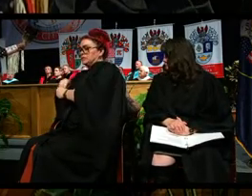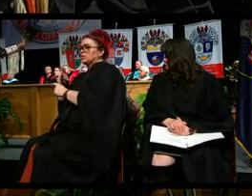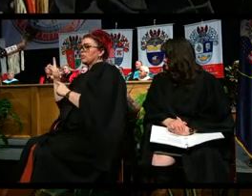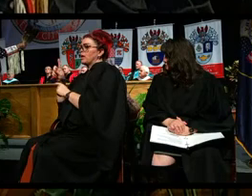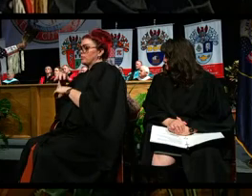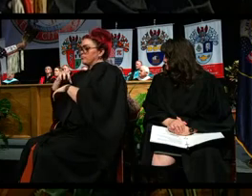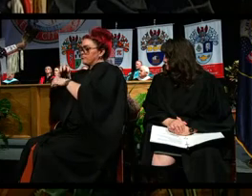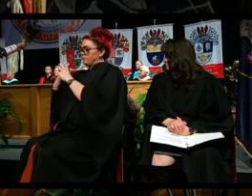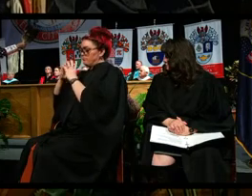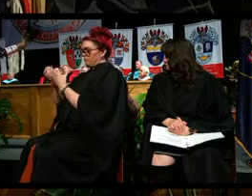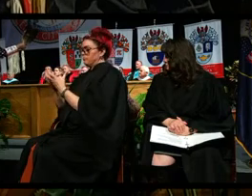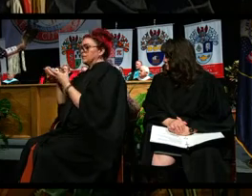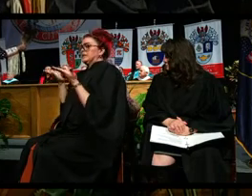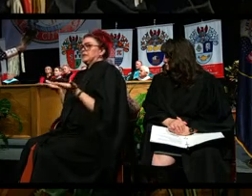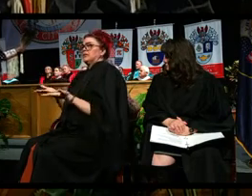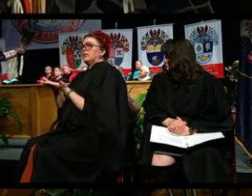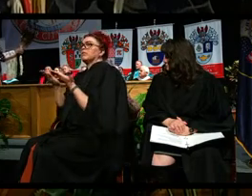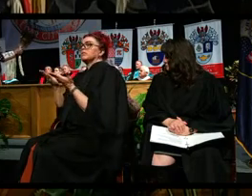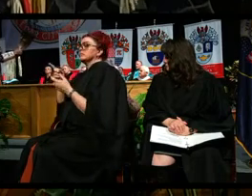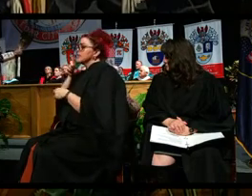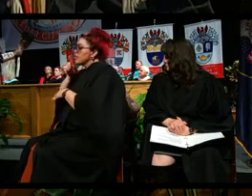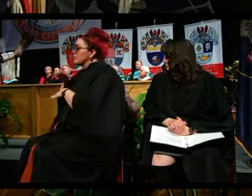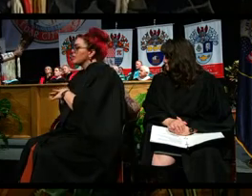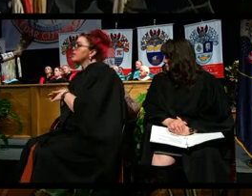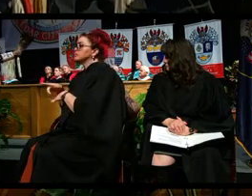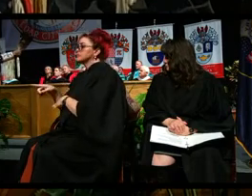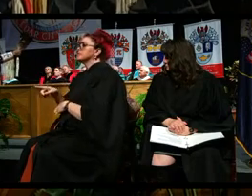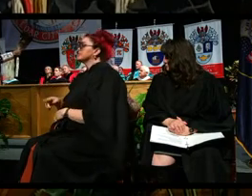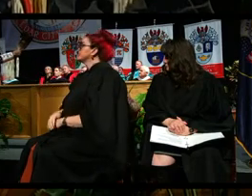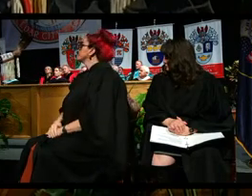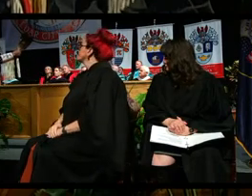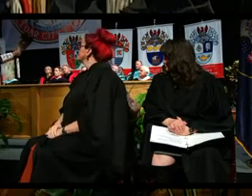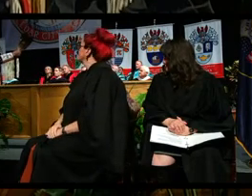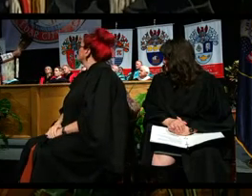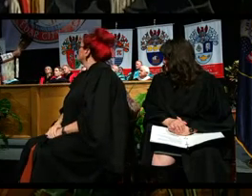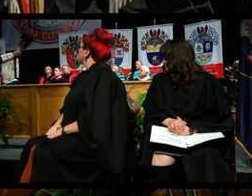way. And I ask you to bless her.